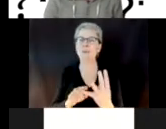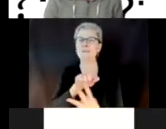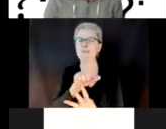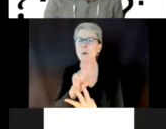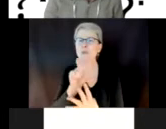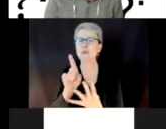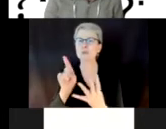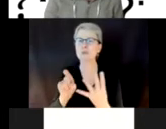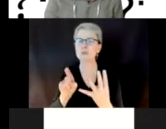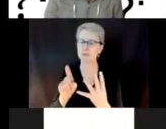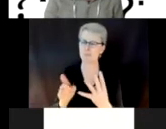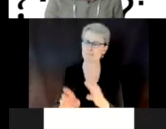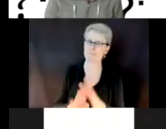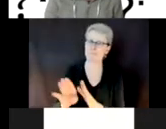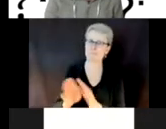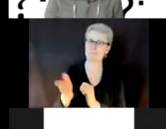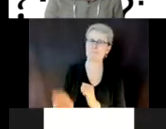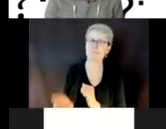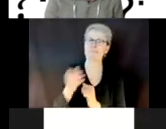a persona.